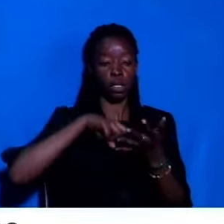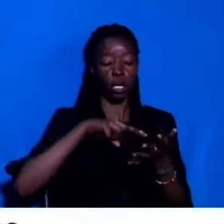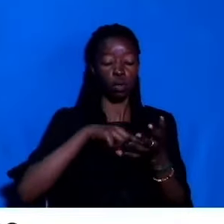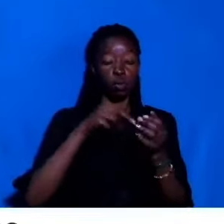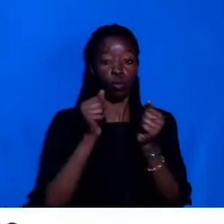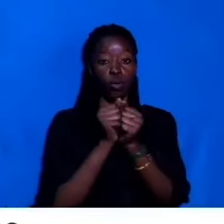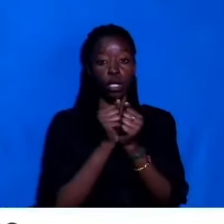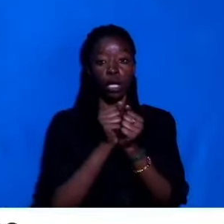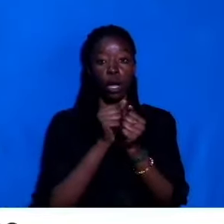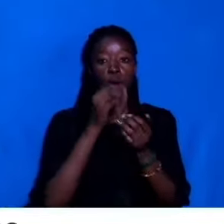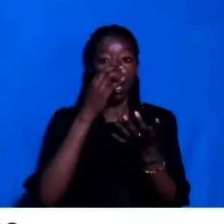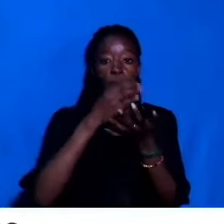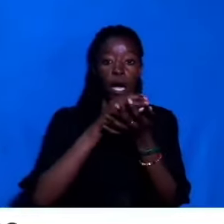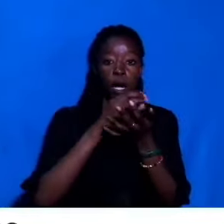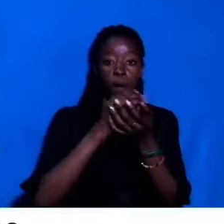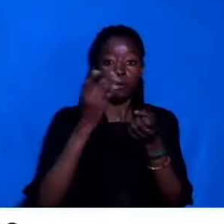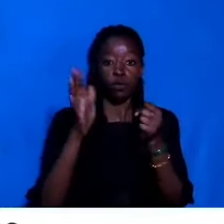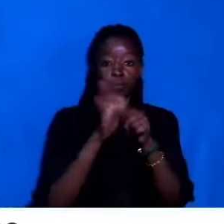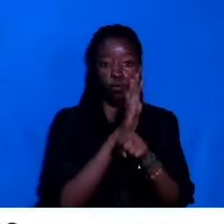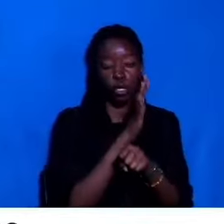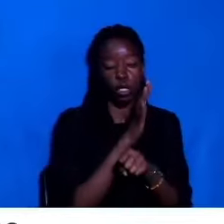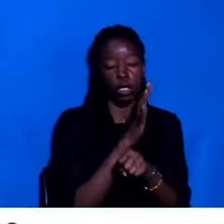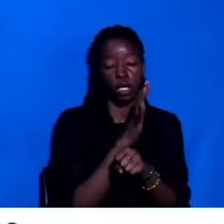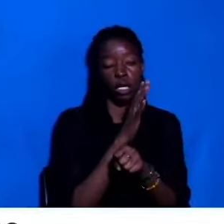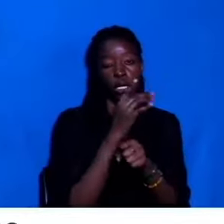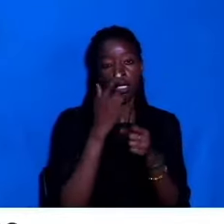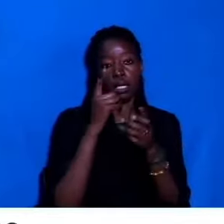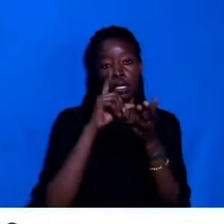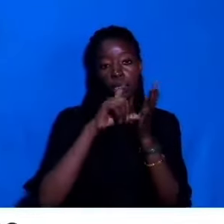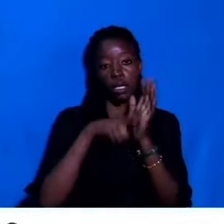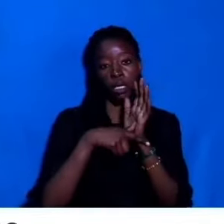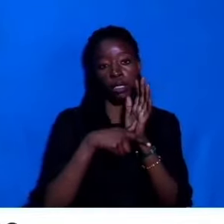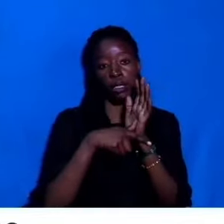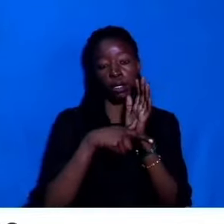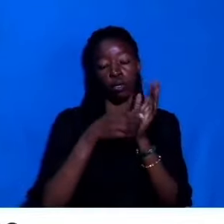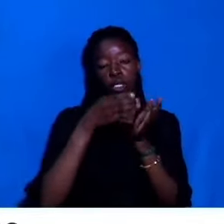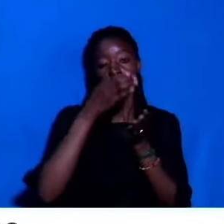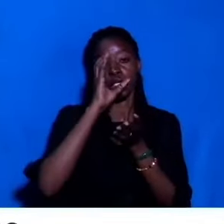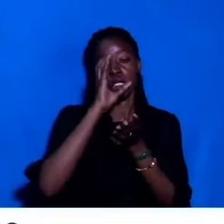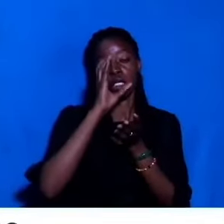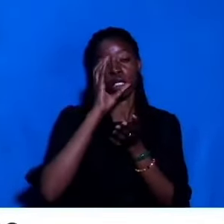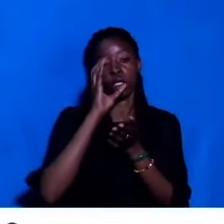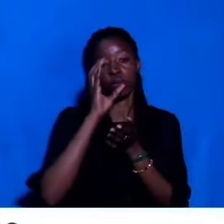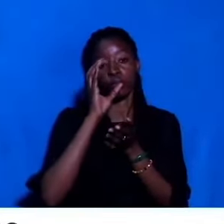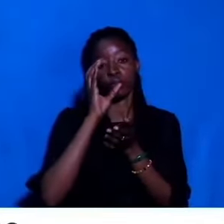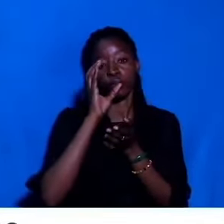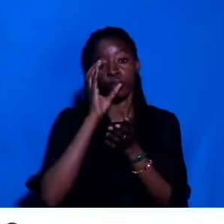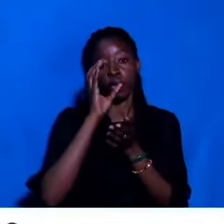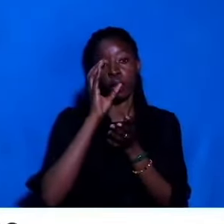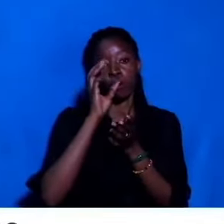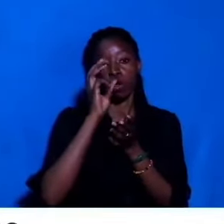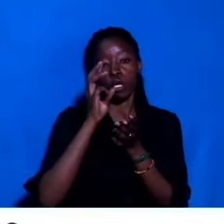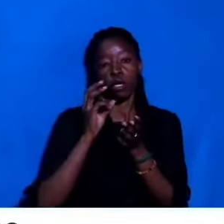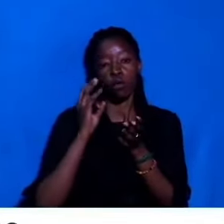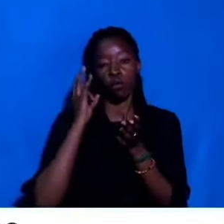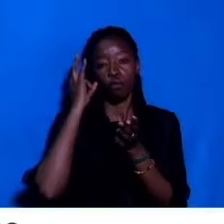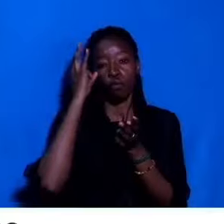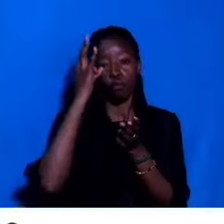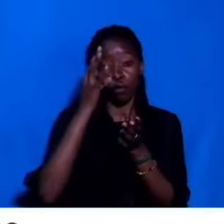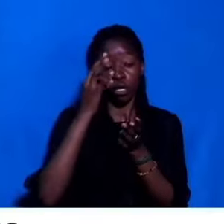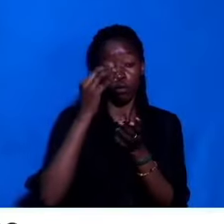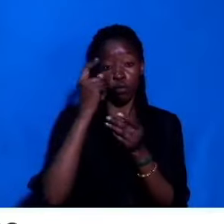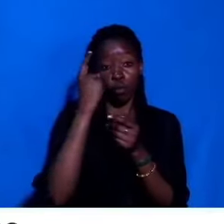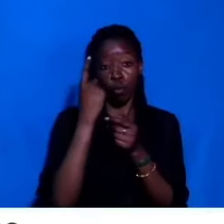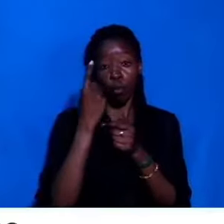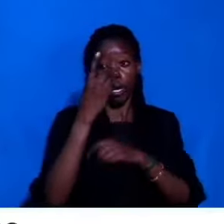the glasses and say, for the president, and then we drink, and the national anthem is played. And I'm looking forward to one day when my wife